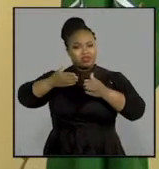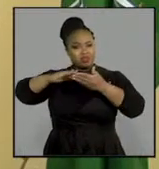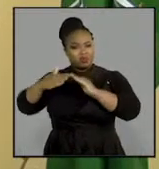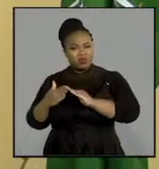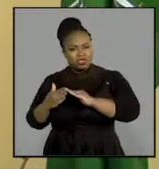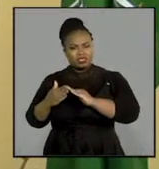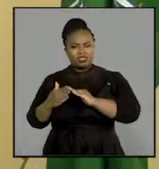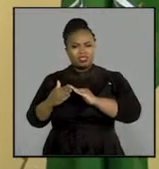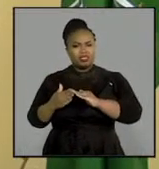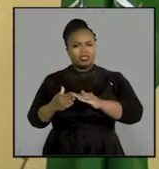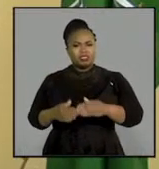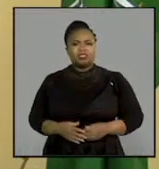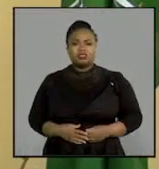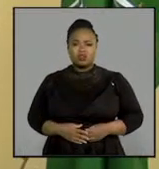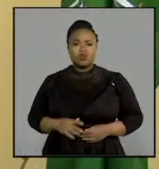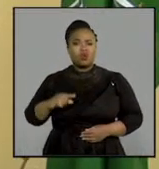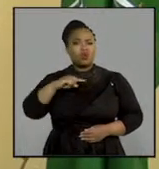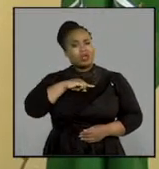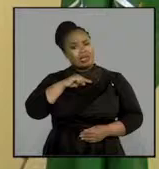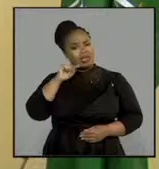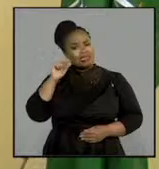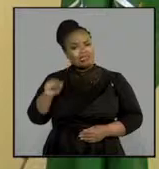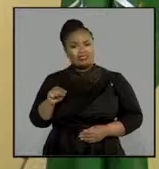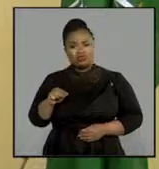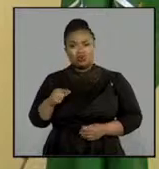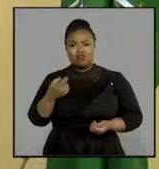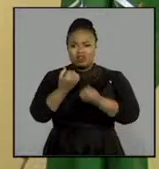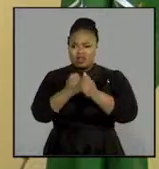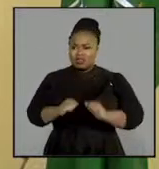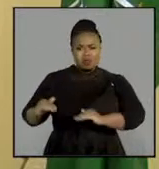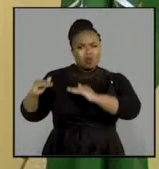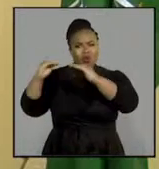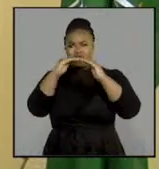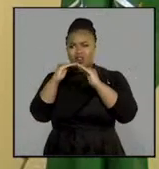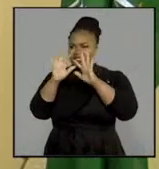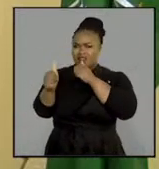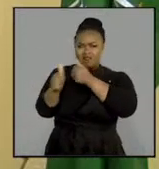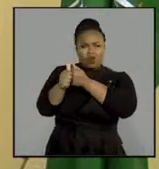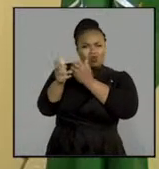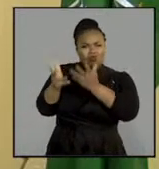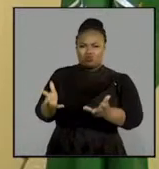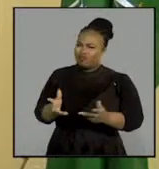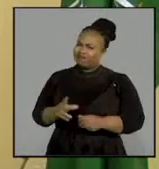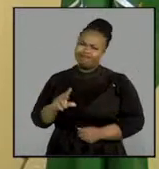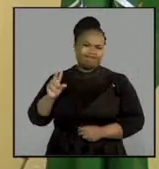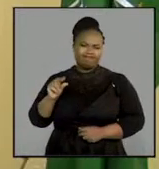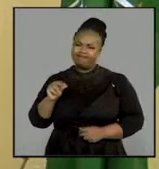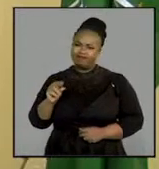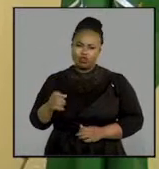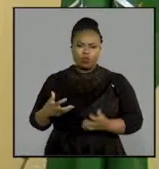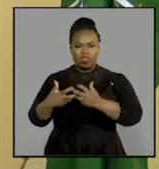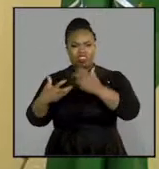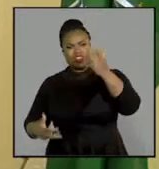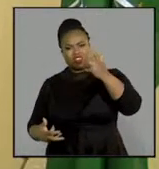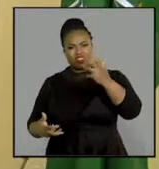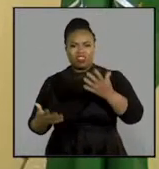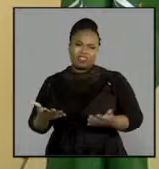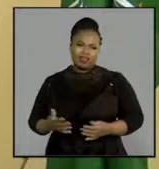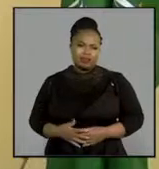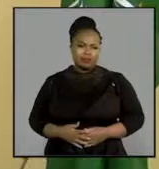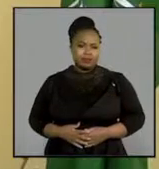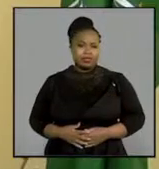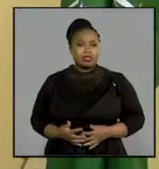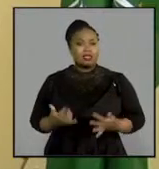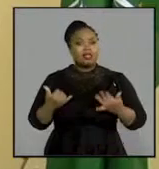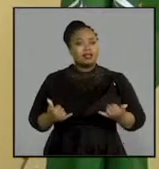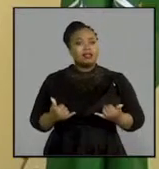LGBTQI+ community threatens the very foundations of our democracy. It has